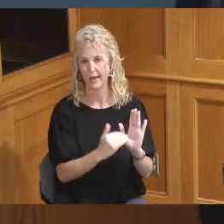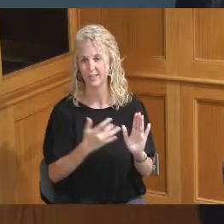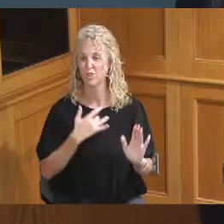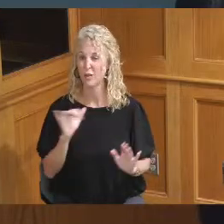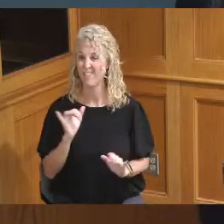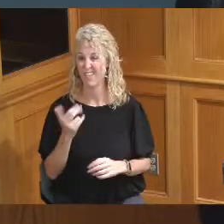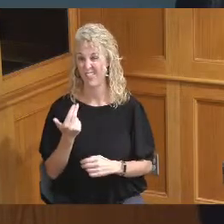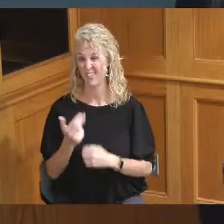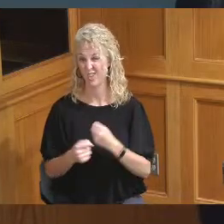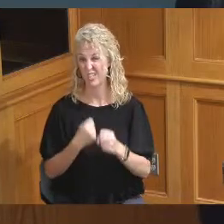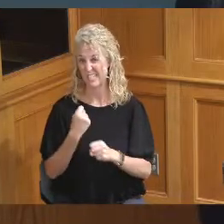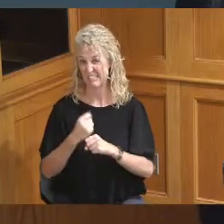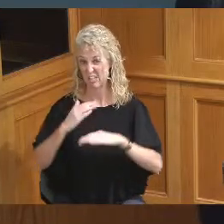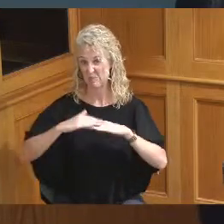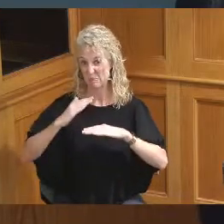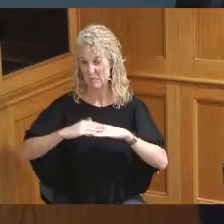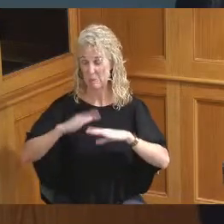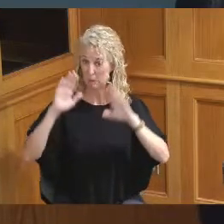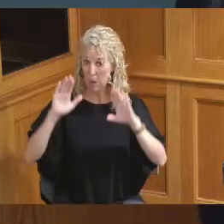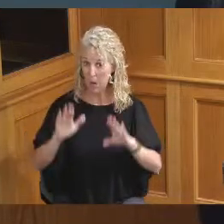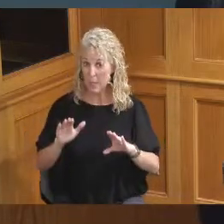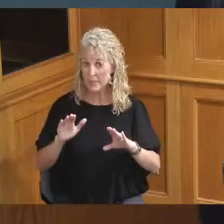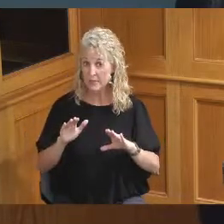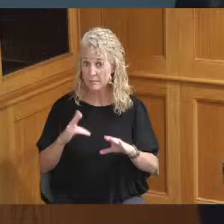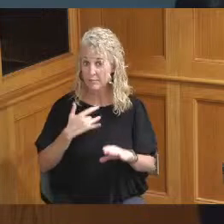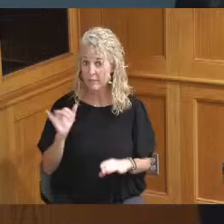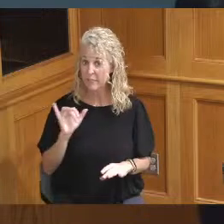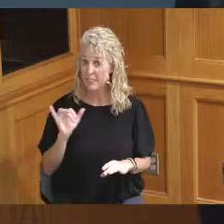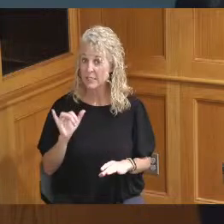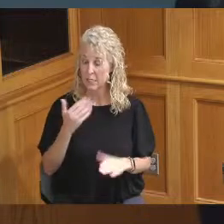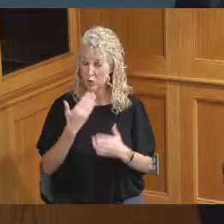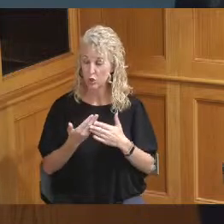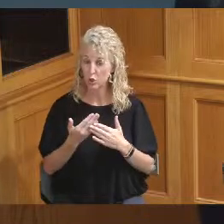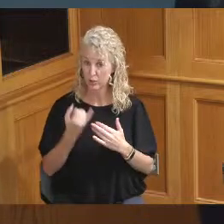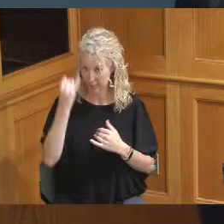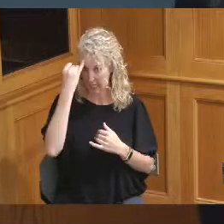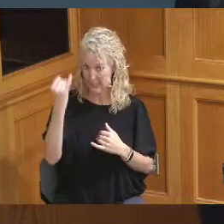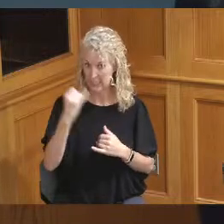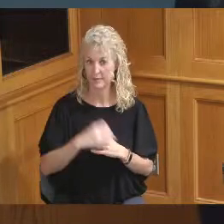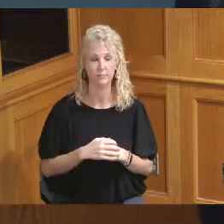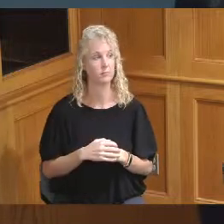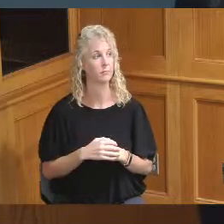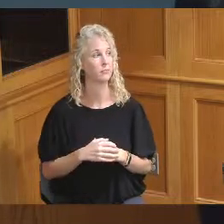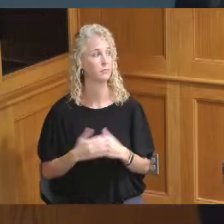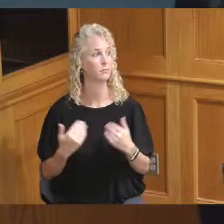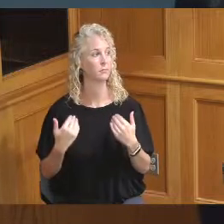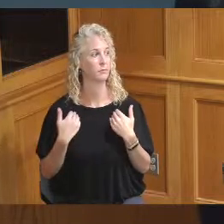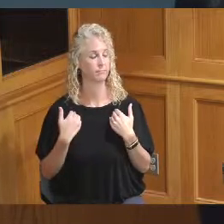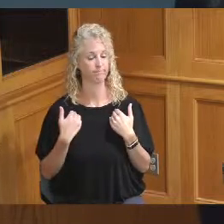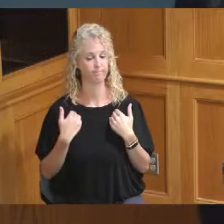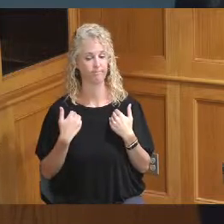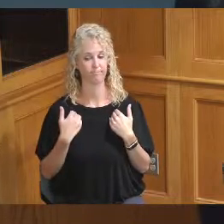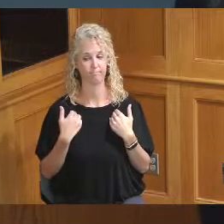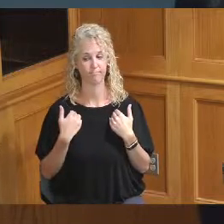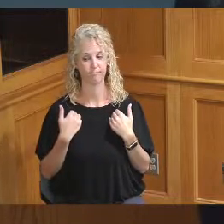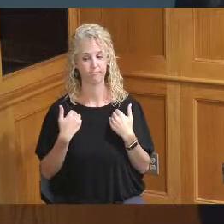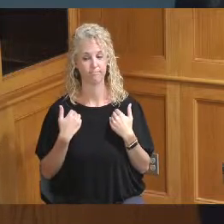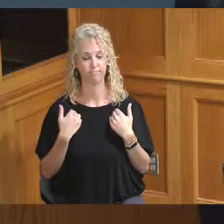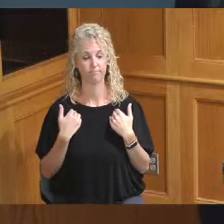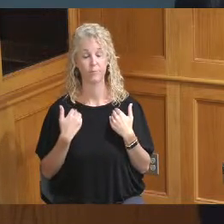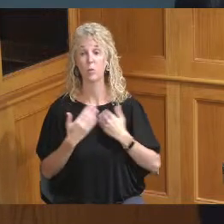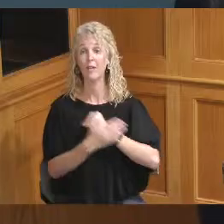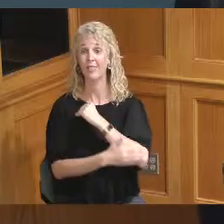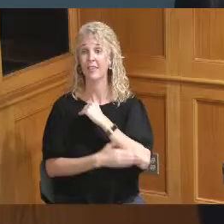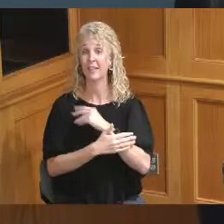that time frame is good. I think that's in market value. We have the county has committed